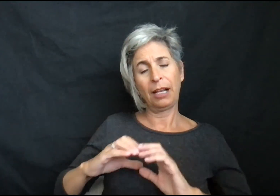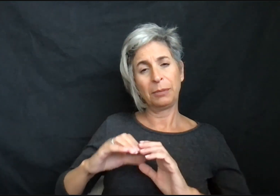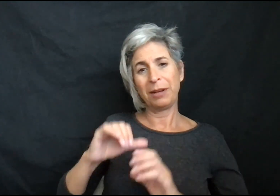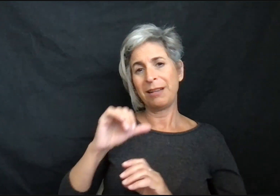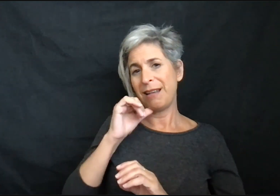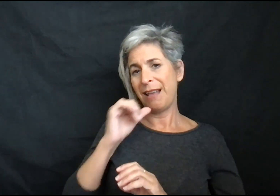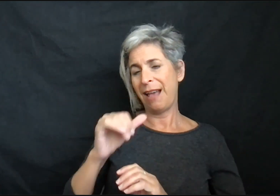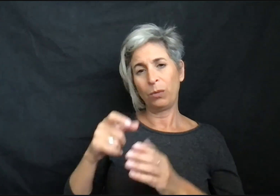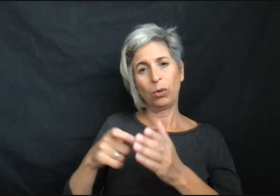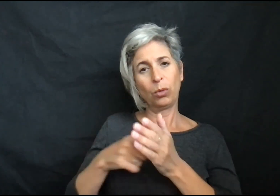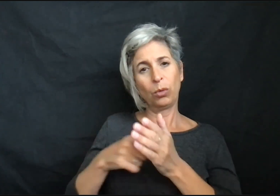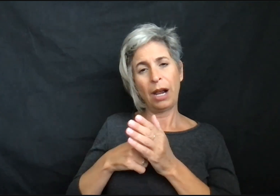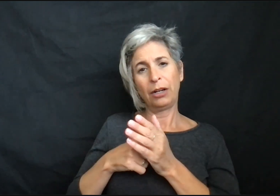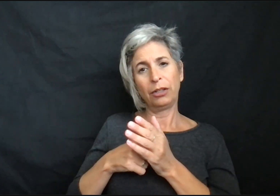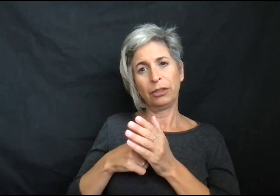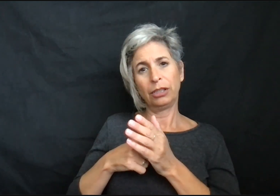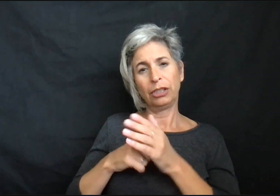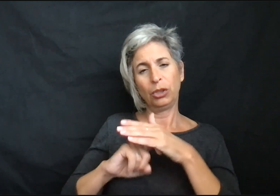not required to scan it in?